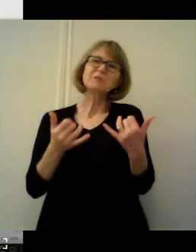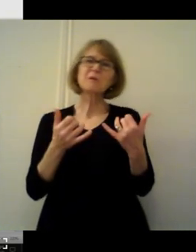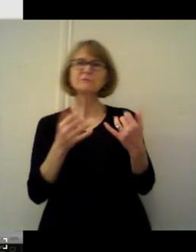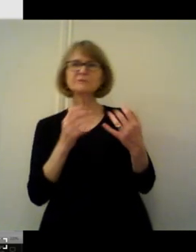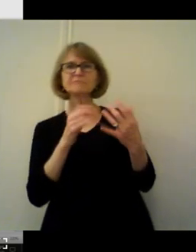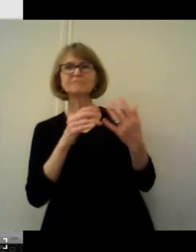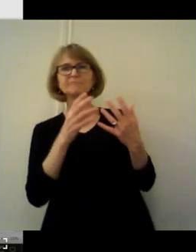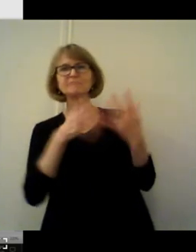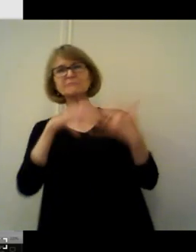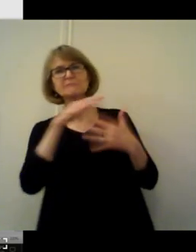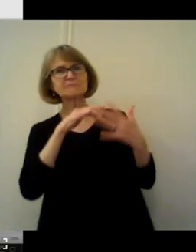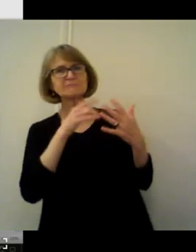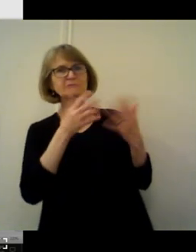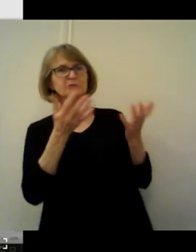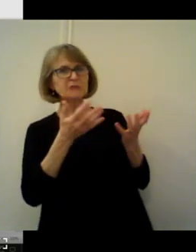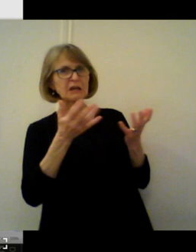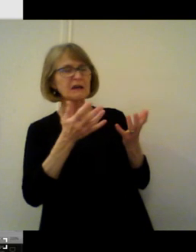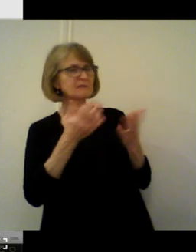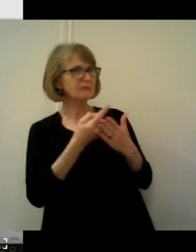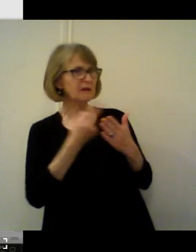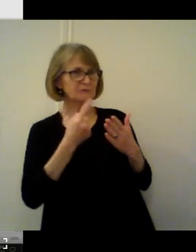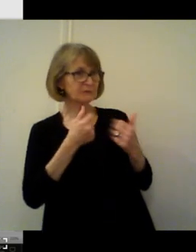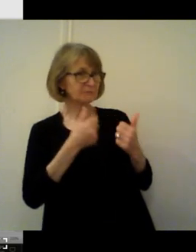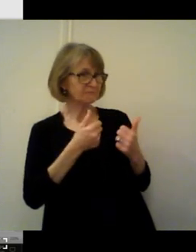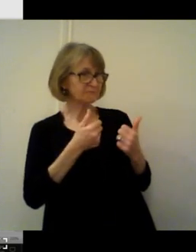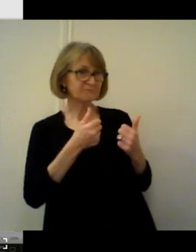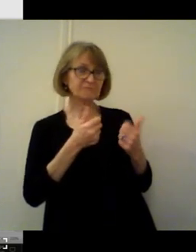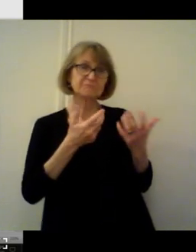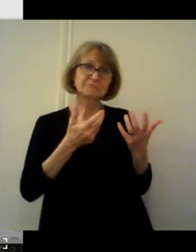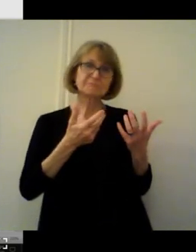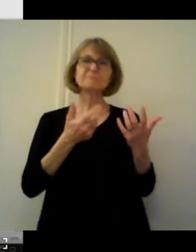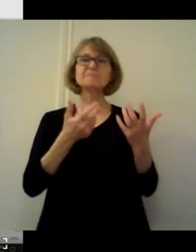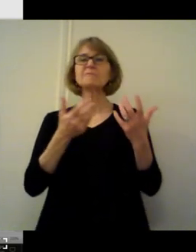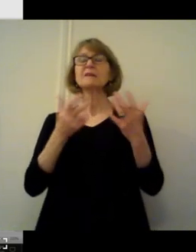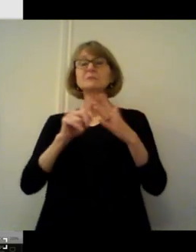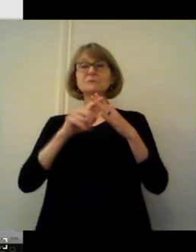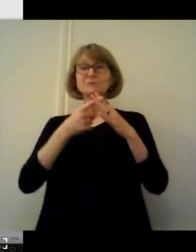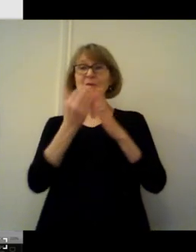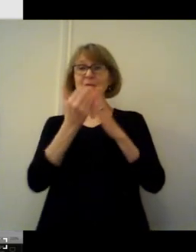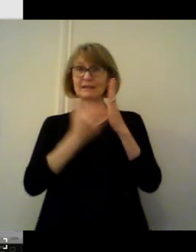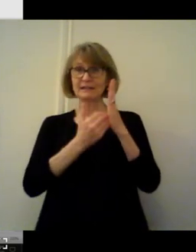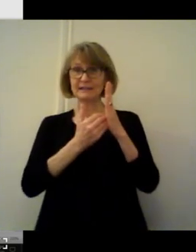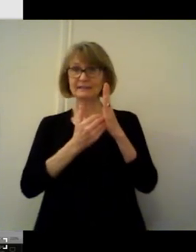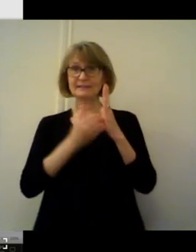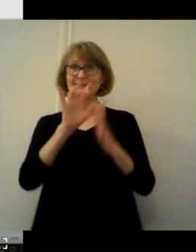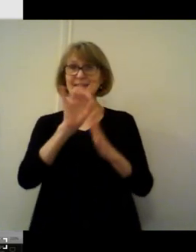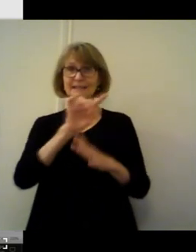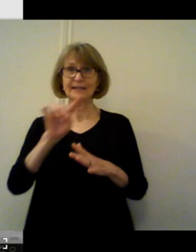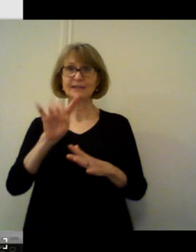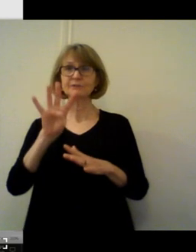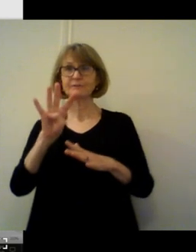now about how your last week went. All right, let's get started with the lesson. We're going to do lesson 8-4,